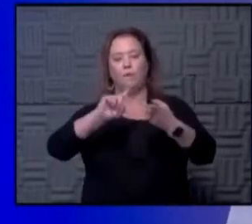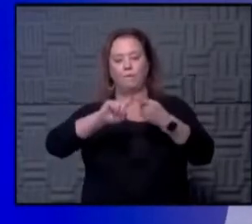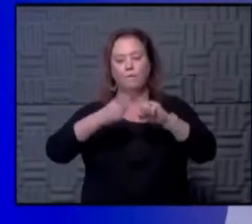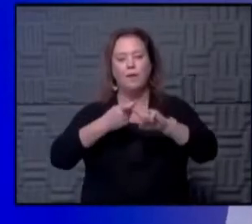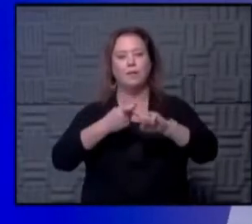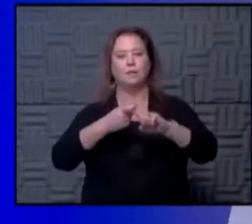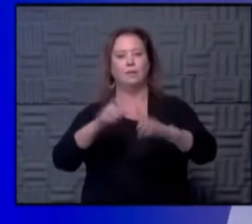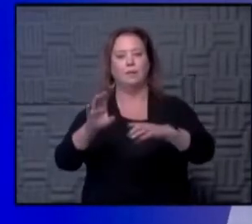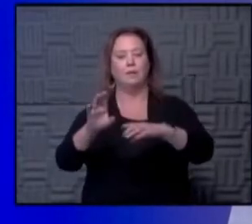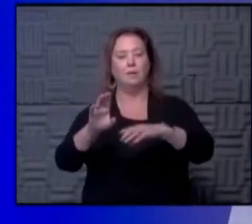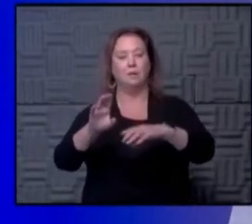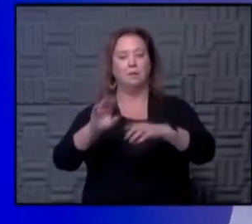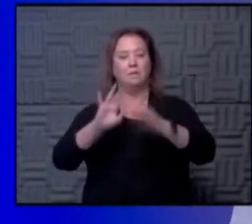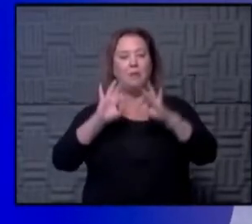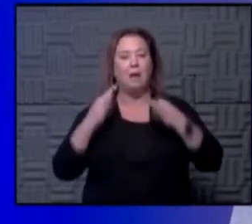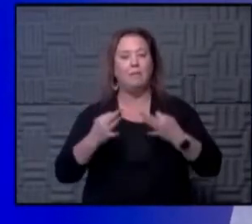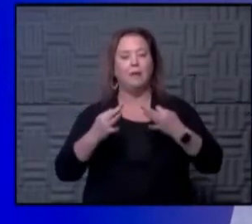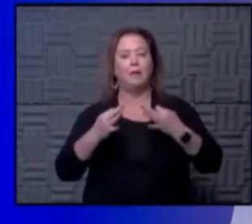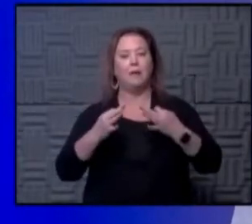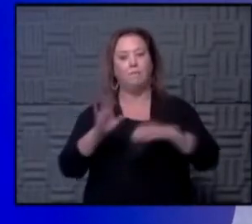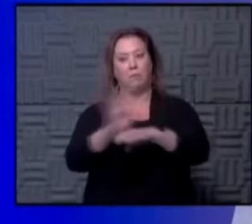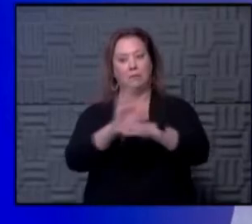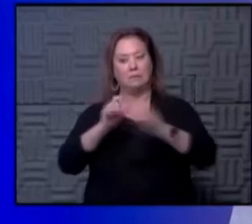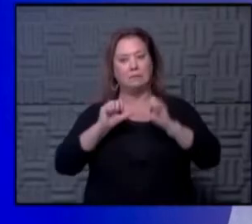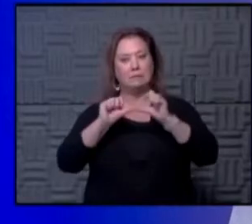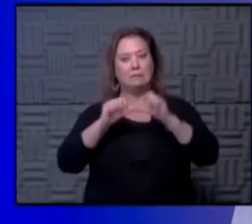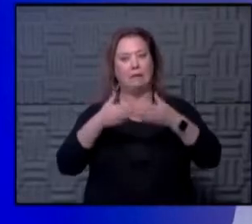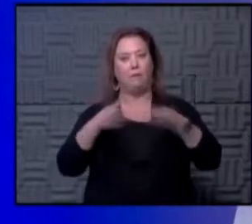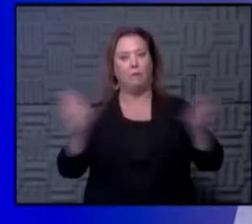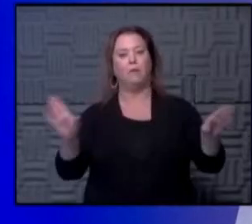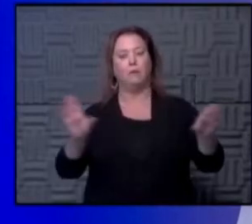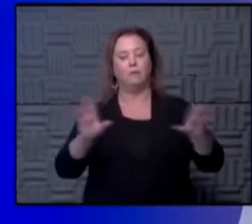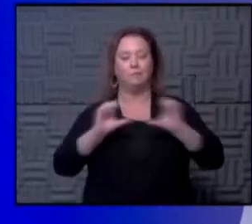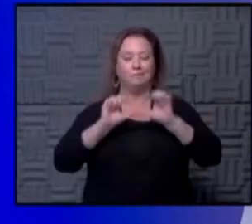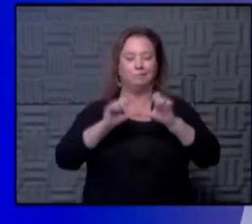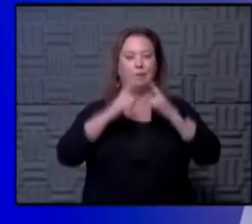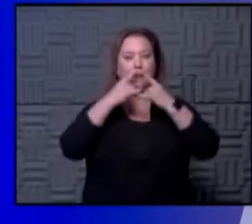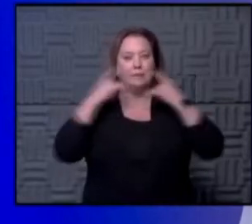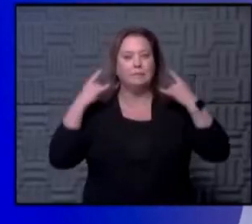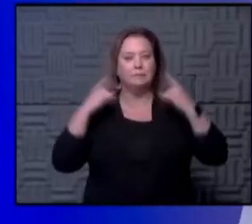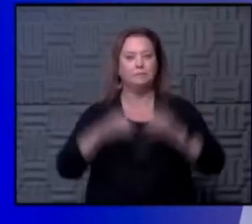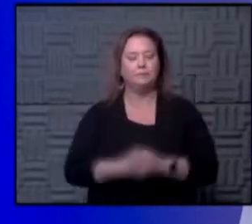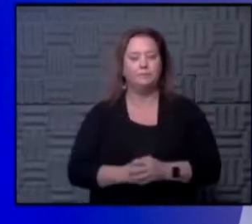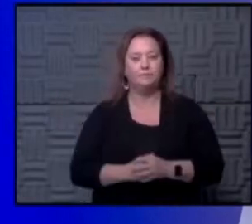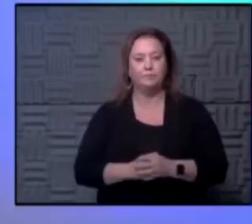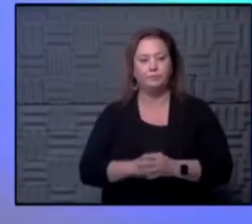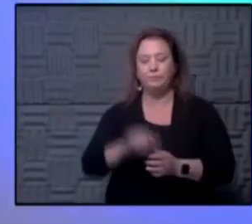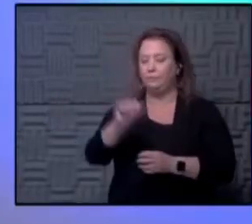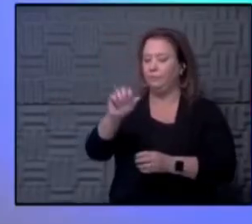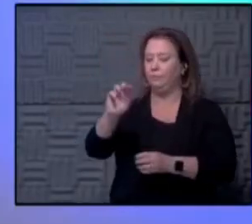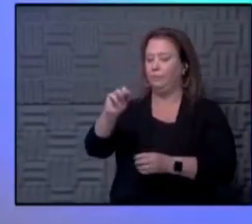open, to continue to enact those mask mandates. Amanda, anything to add?